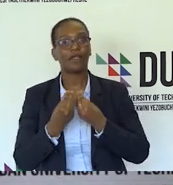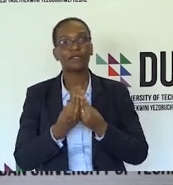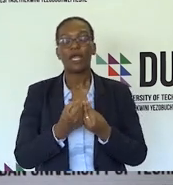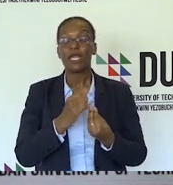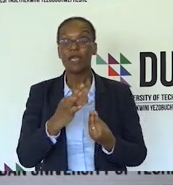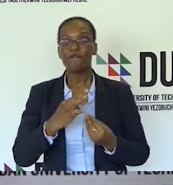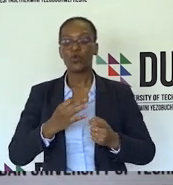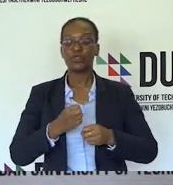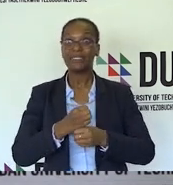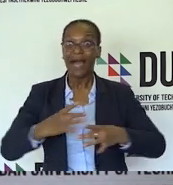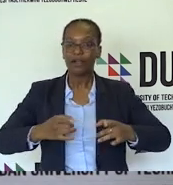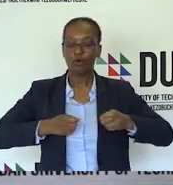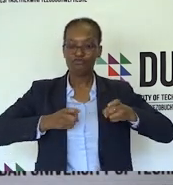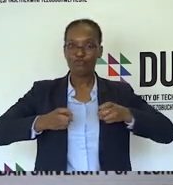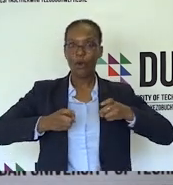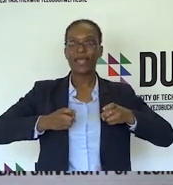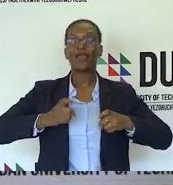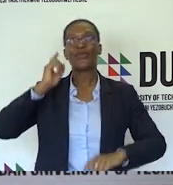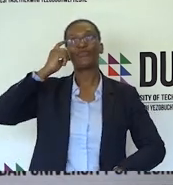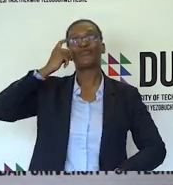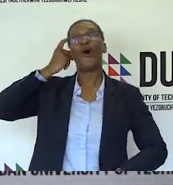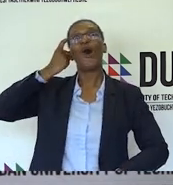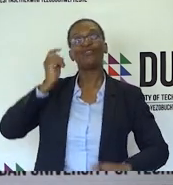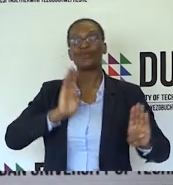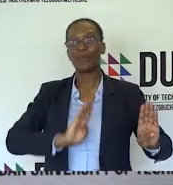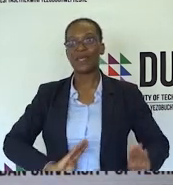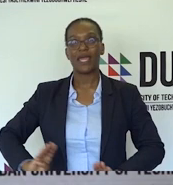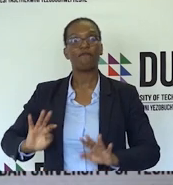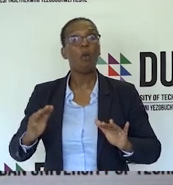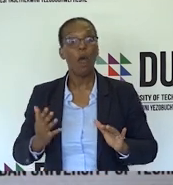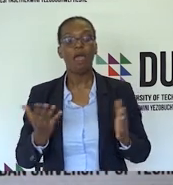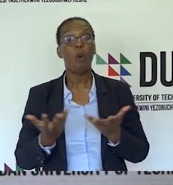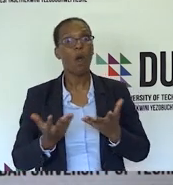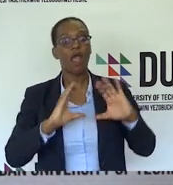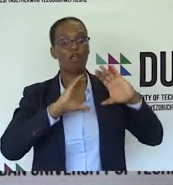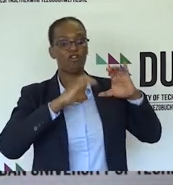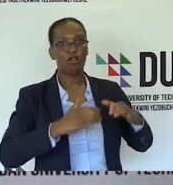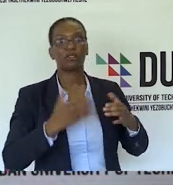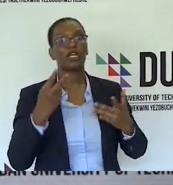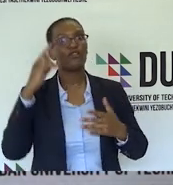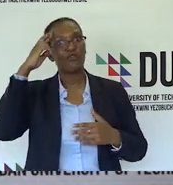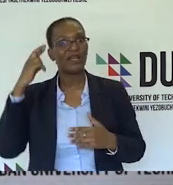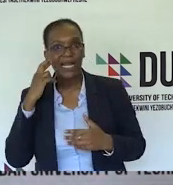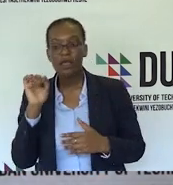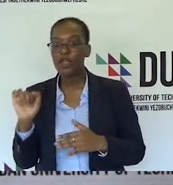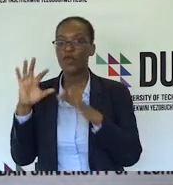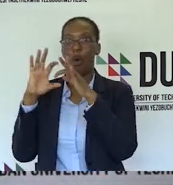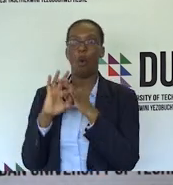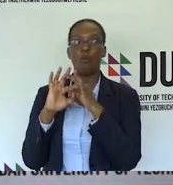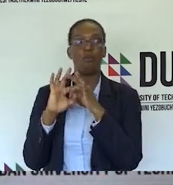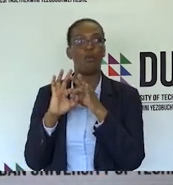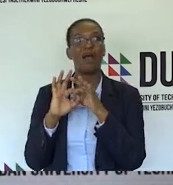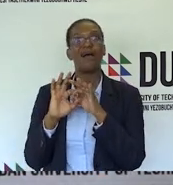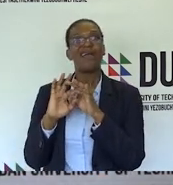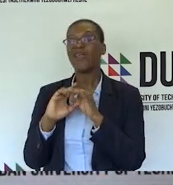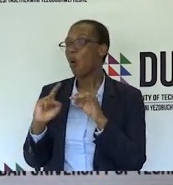take charge of your own thoughts and behavior in lecture halls, in your residence, in your home,